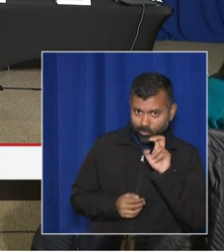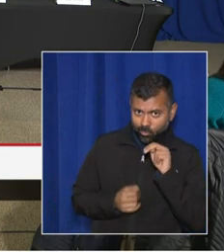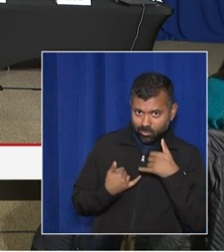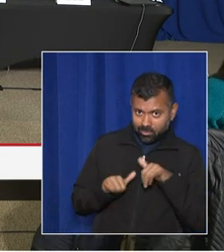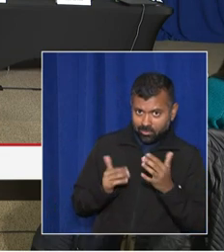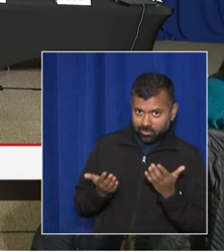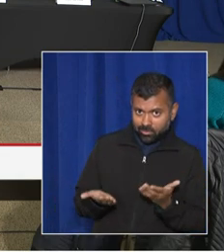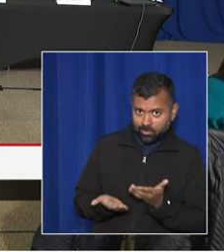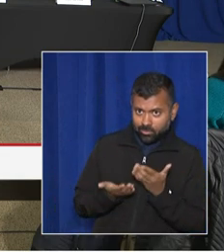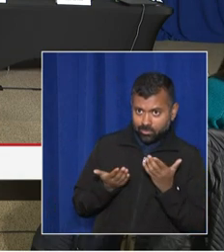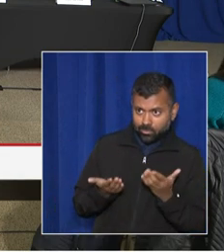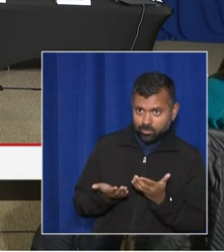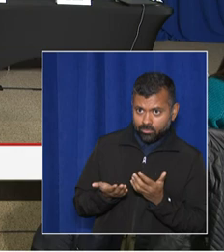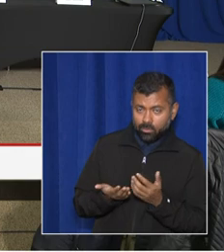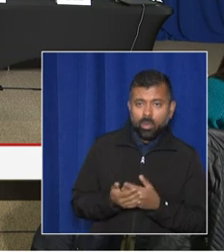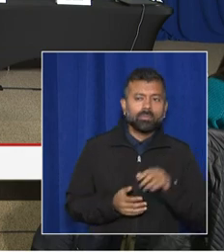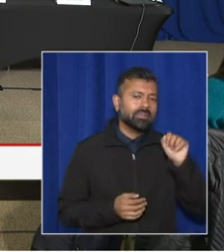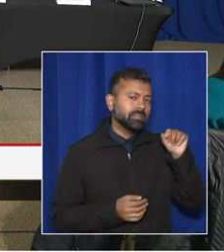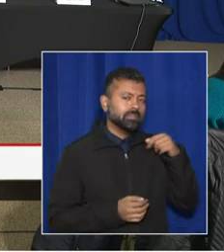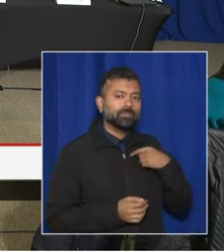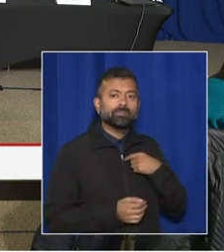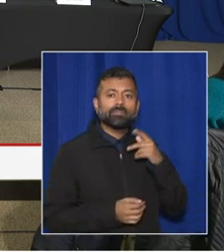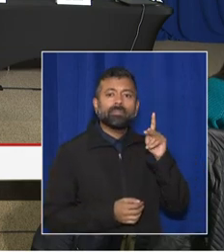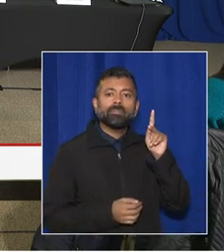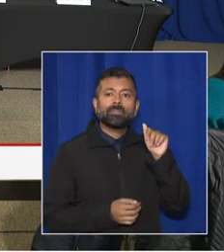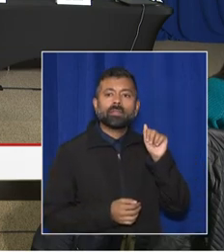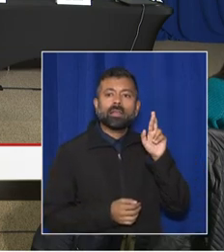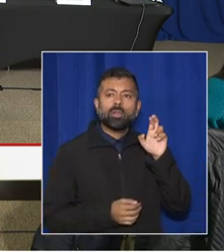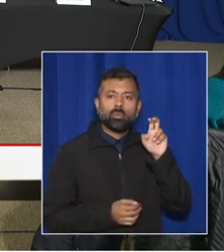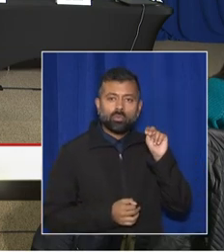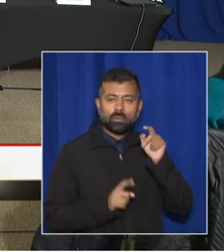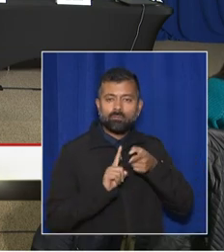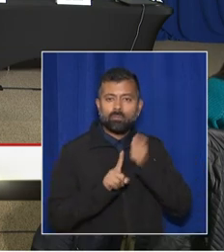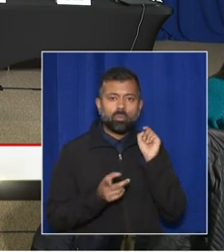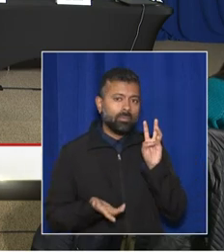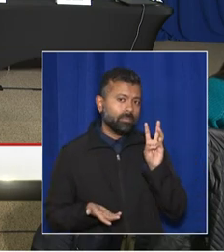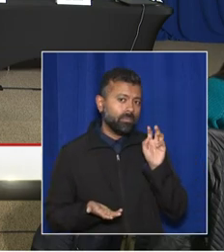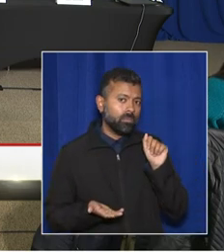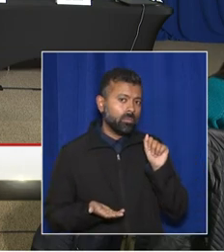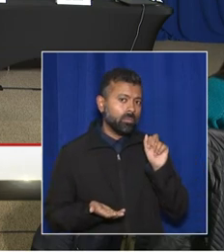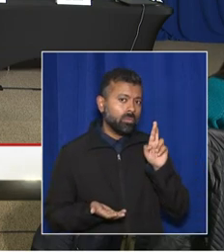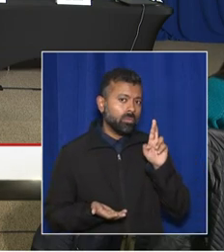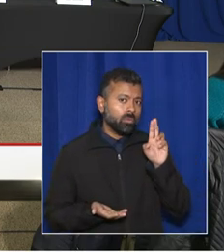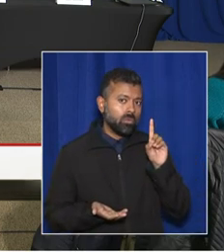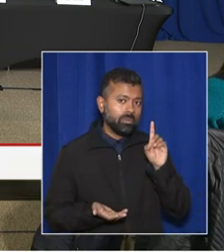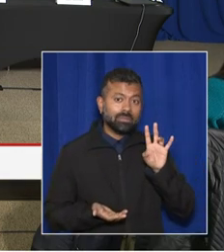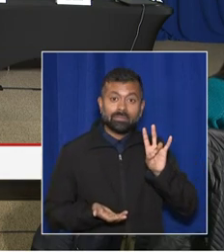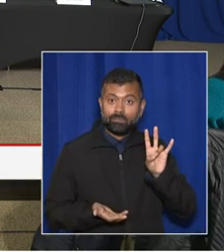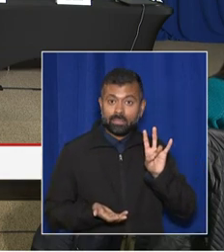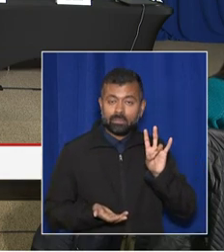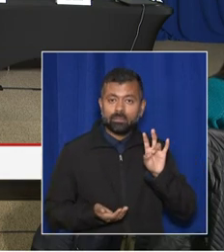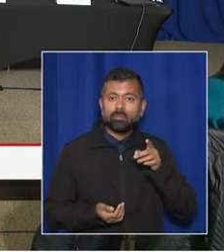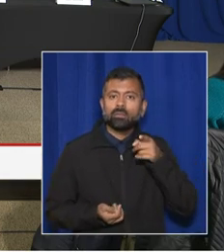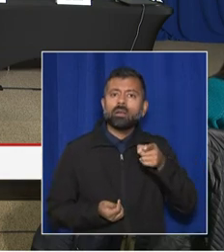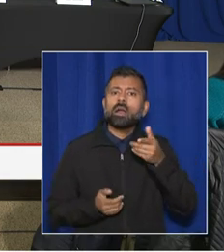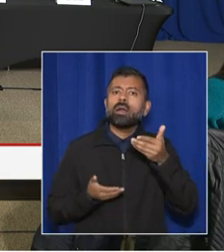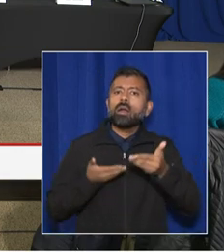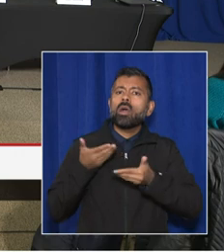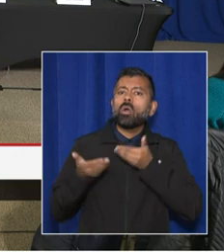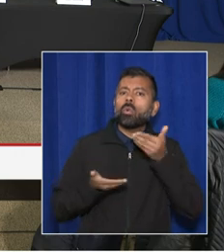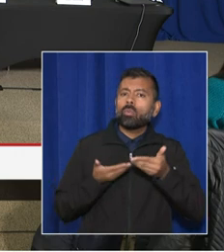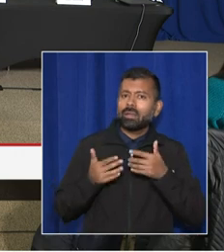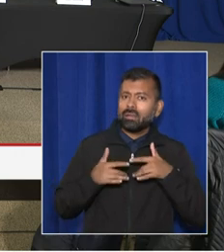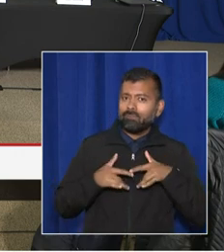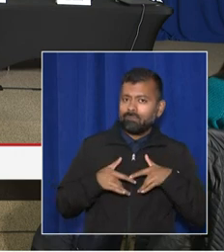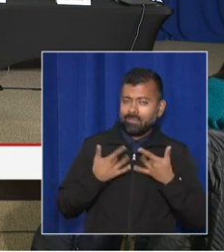Okay. Yes, my name is Karen Harrison, and I'm in Ward 7. I wanted to know if the hiring event that's occurring at Gallaudet on March the 14th